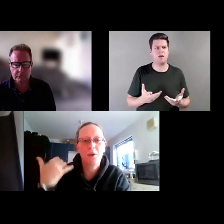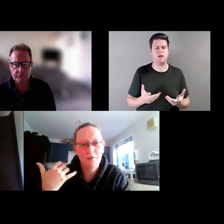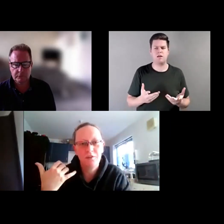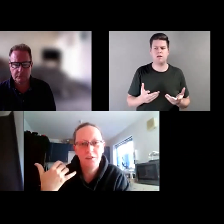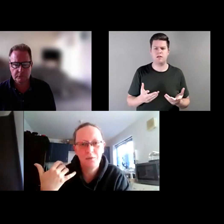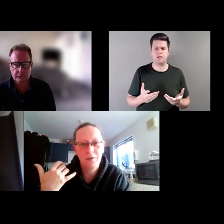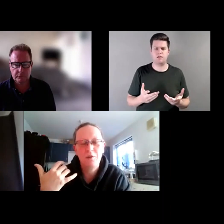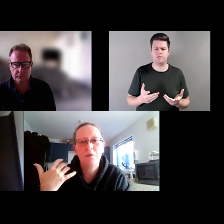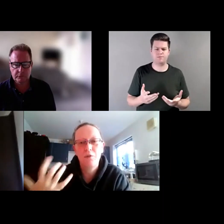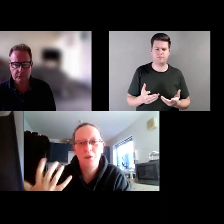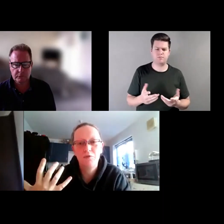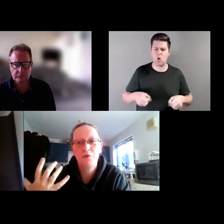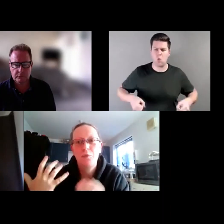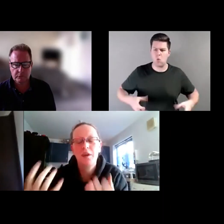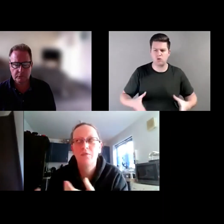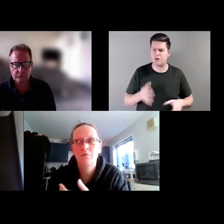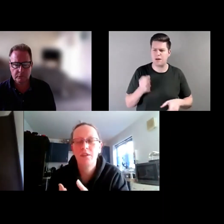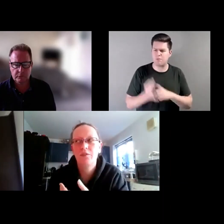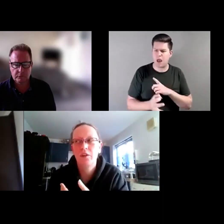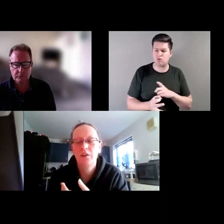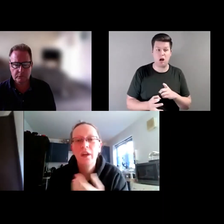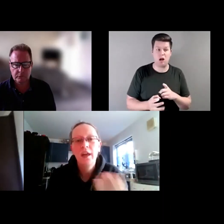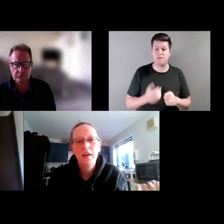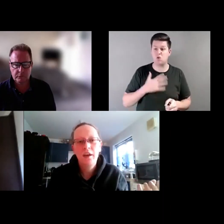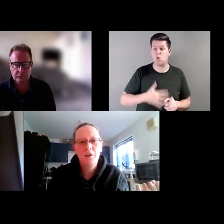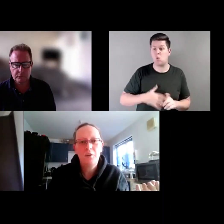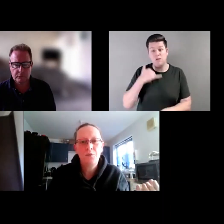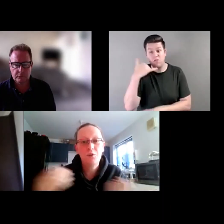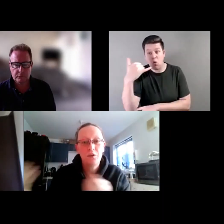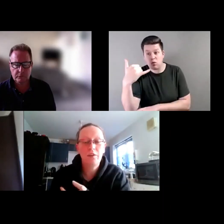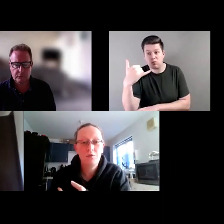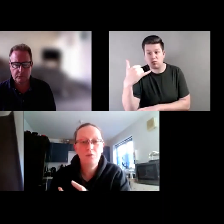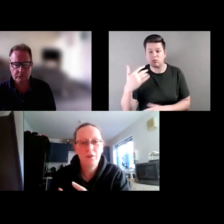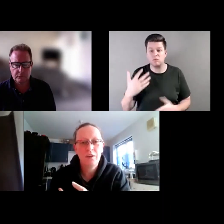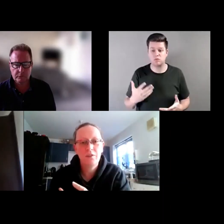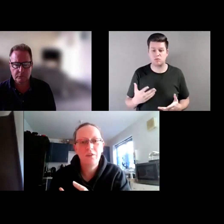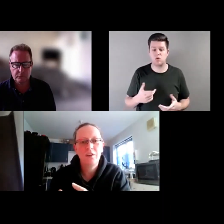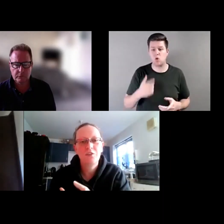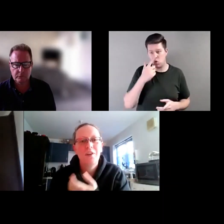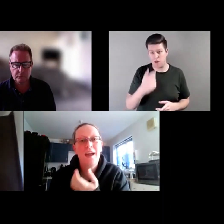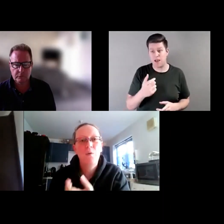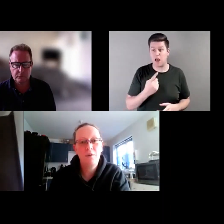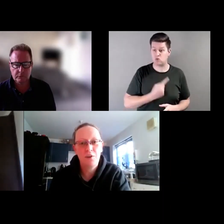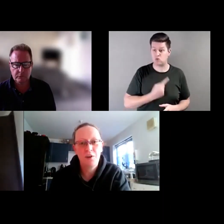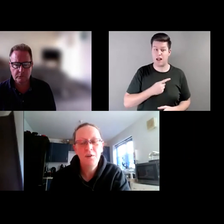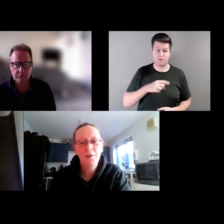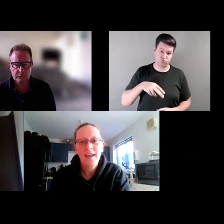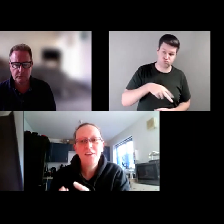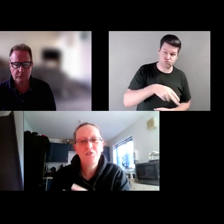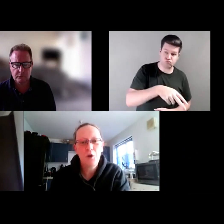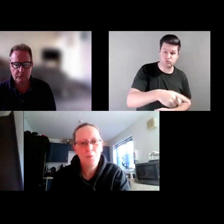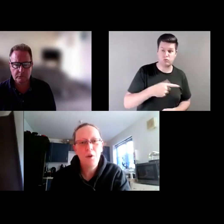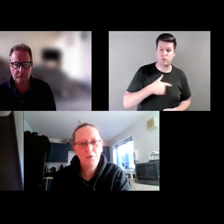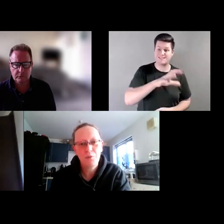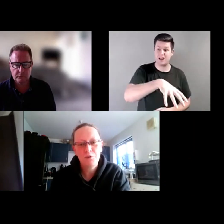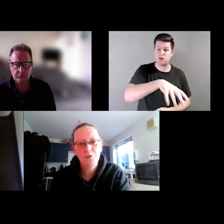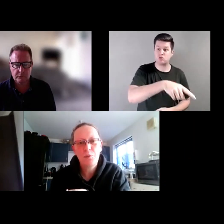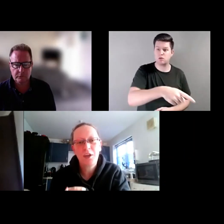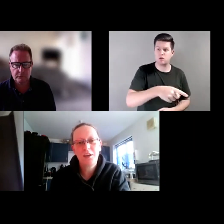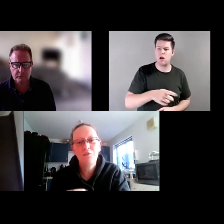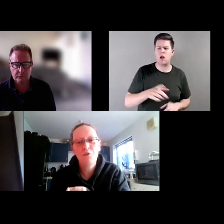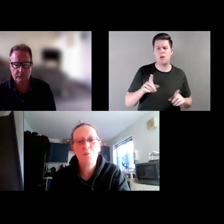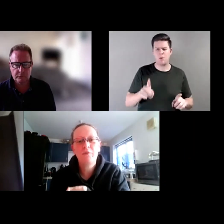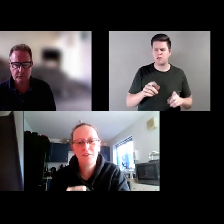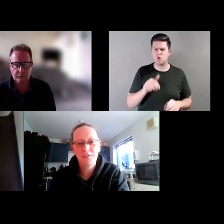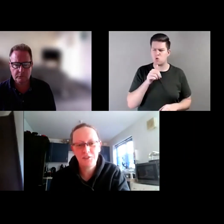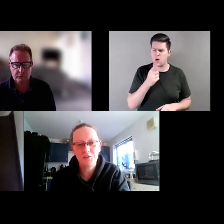you don't want to have to deal with that on the phone for whatever reason, you can go down and do that at the station. However, it's not possible to book